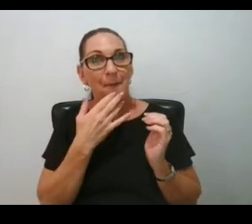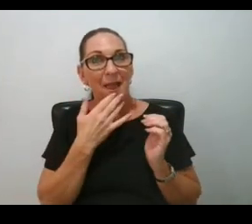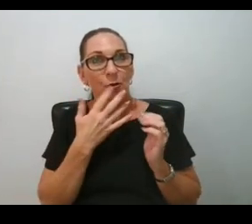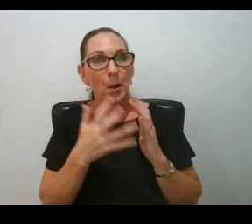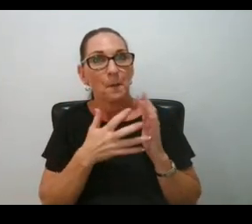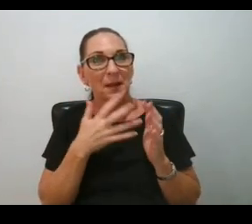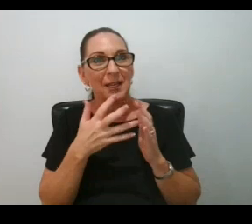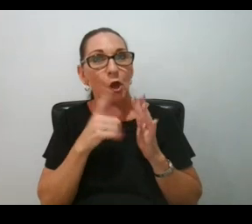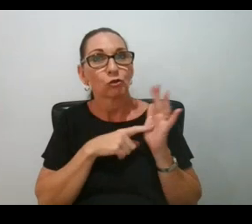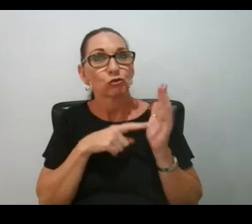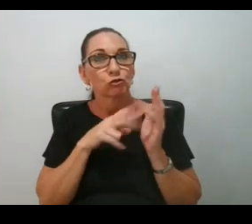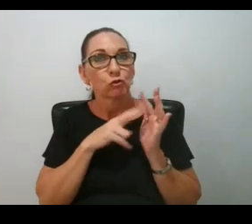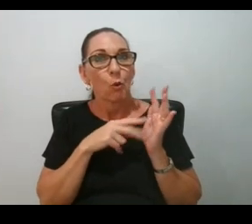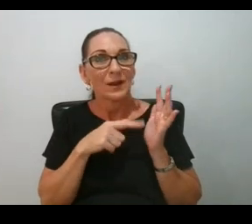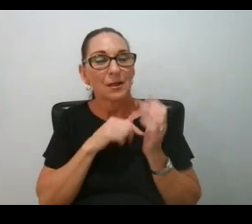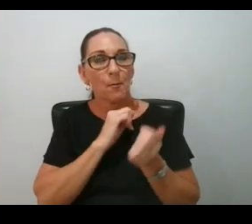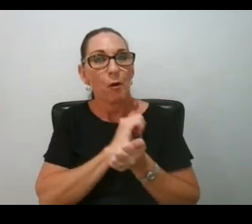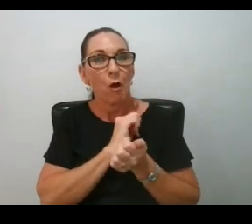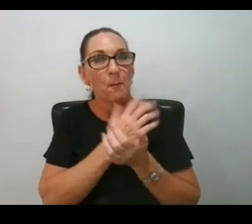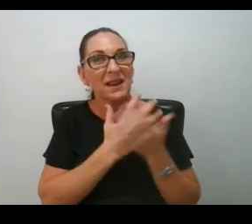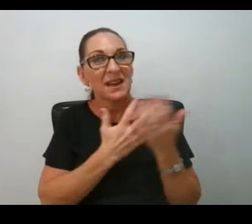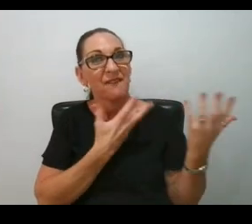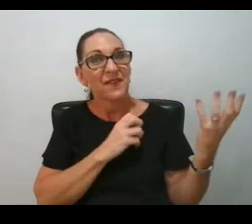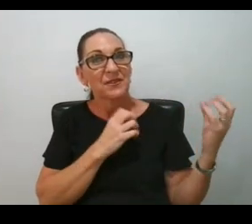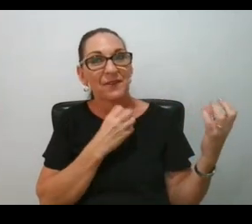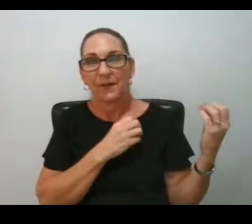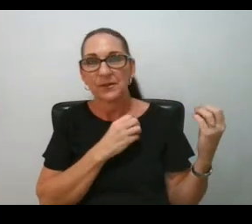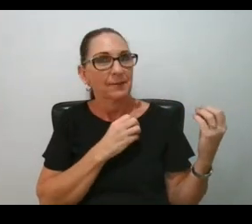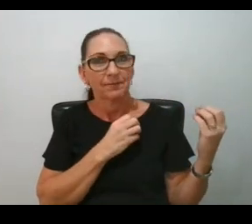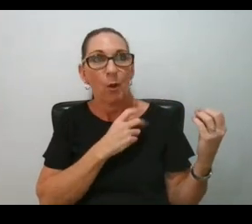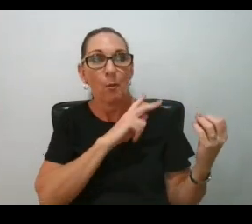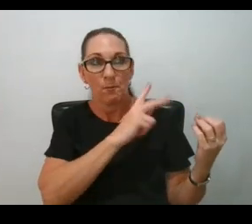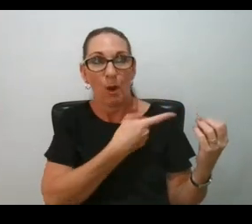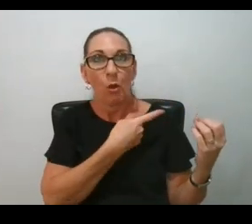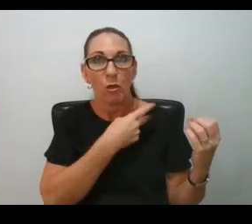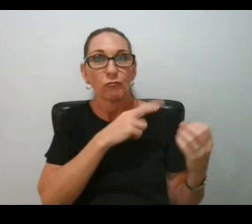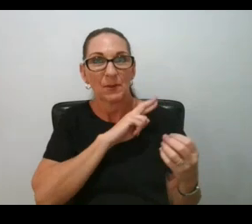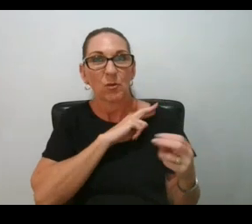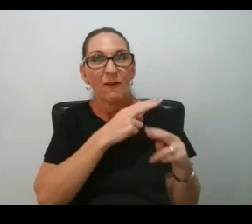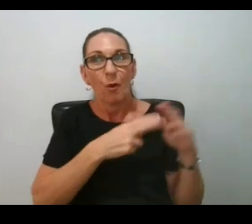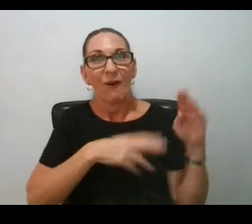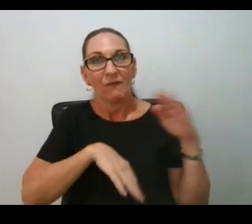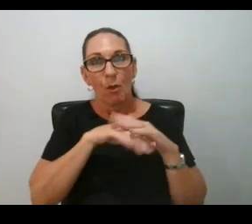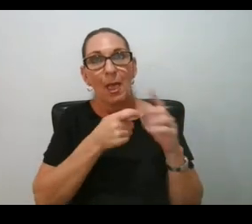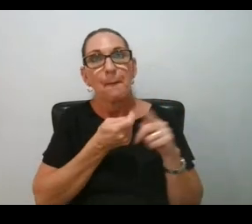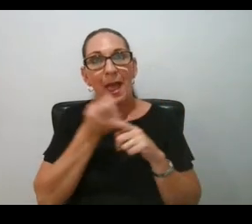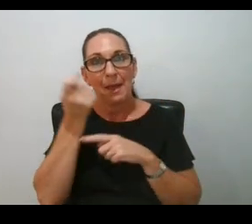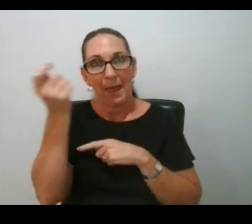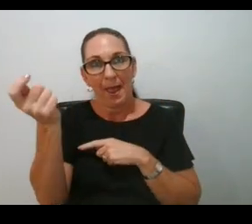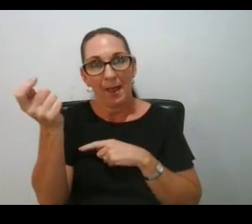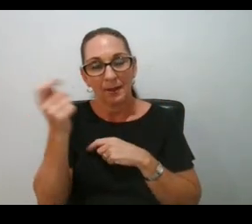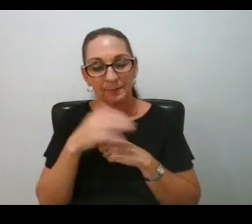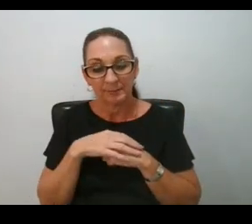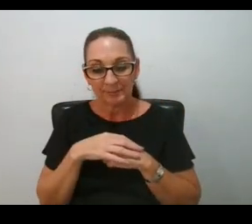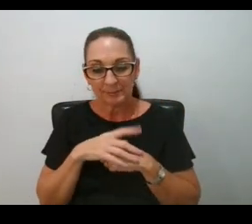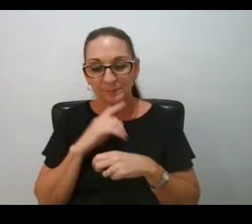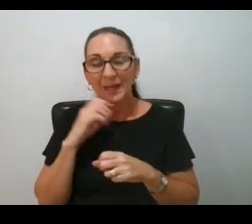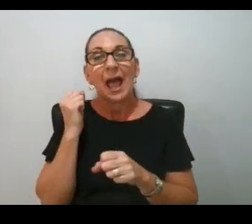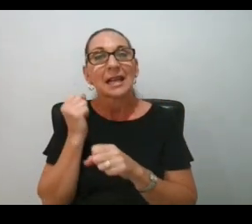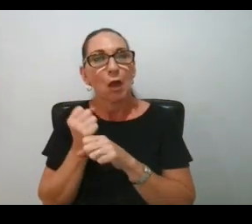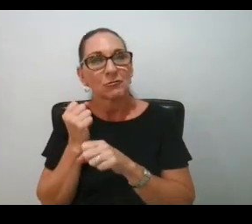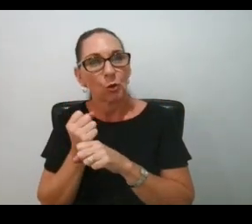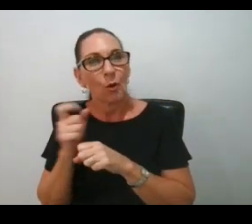debt 50-50. You are both liable to ensure all of it's paid back. Okay. Guarantor is different. Guarantor is where you